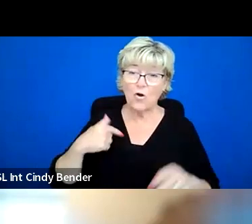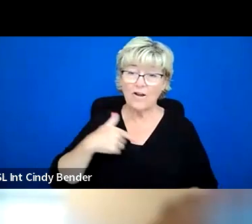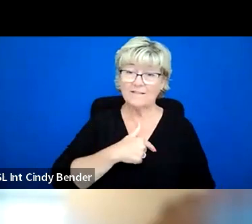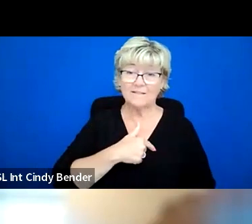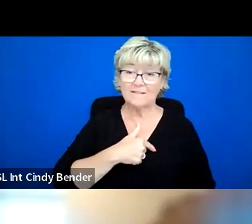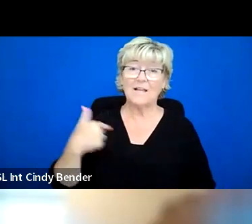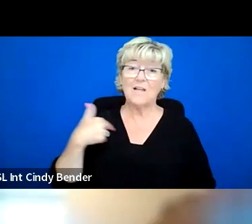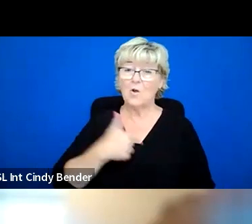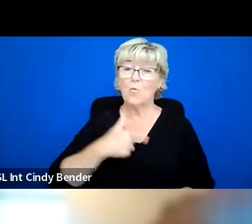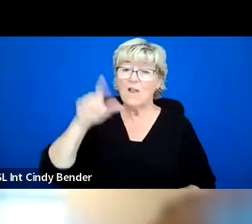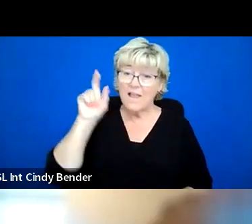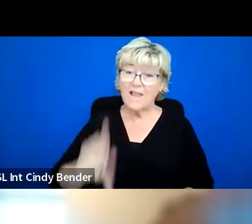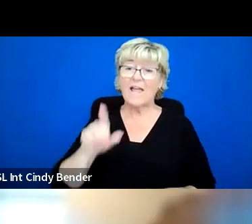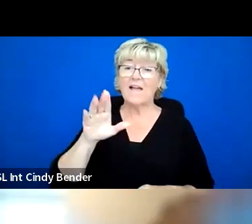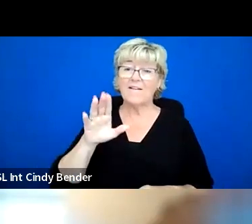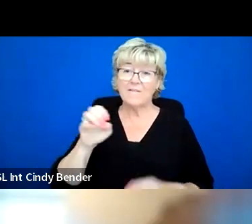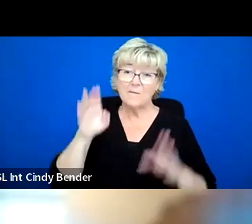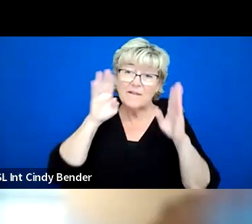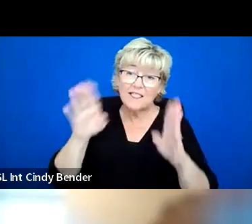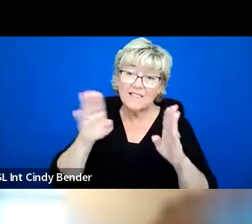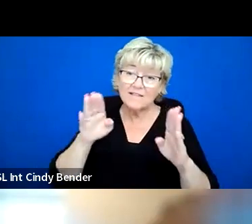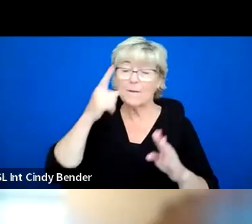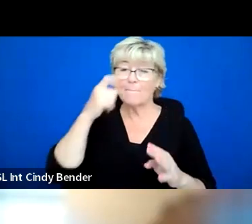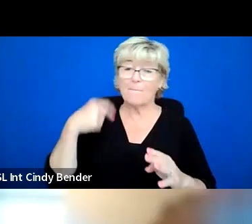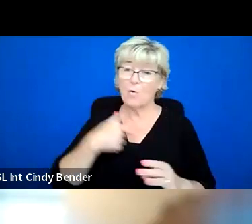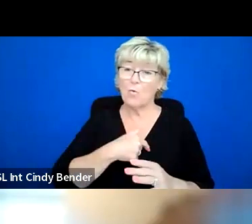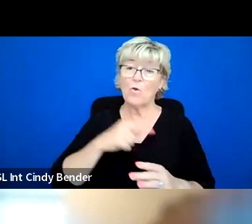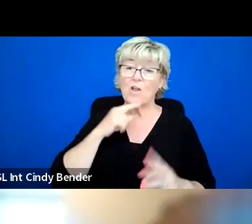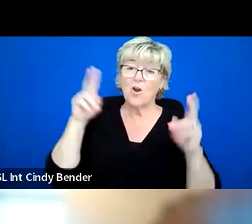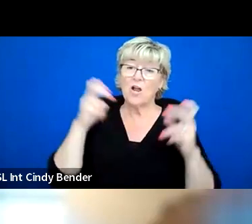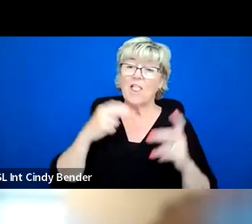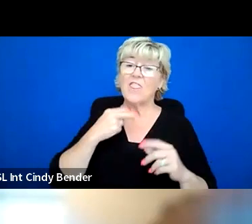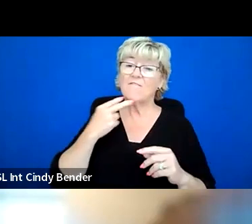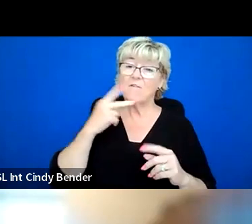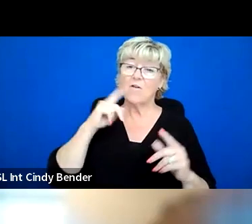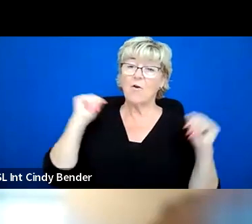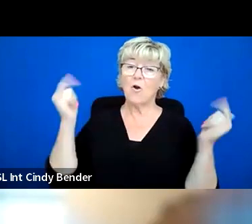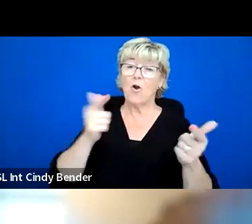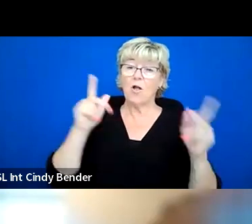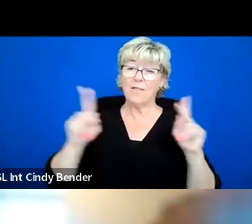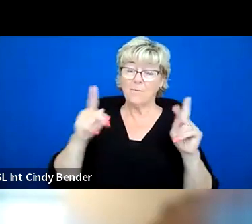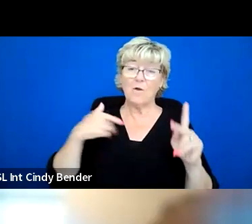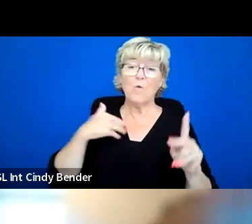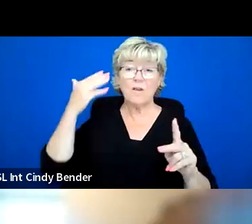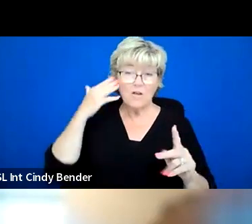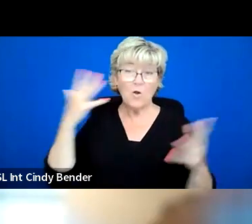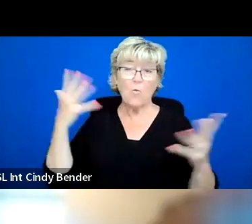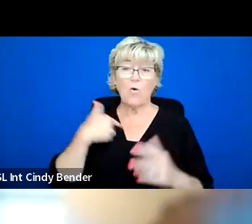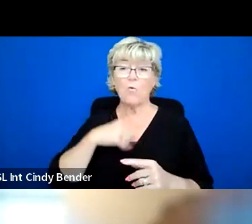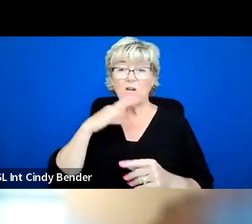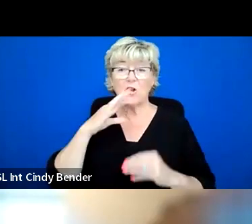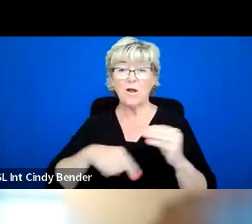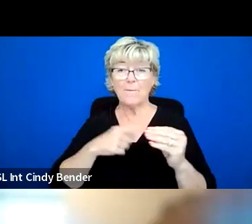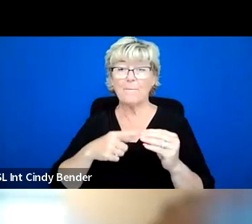right? We have to be listened to because we are the voice for the people, and listen to us. We know what we're talking about.